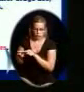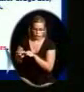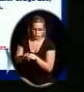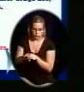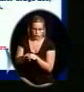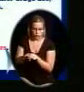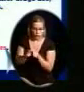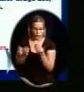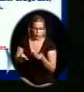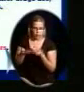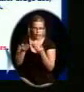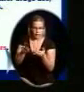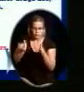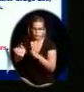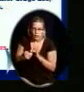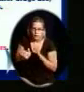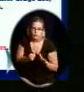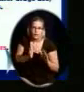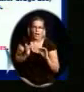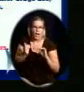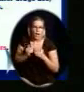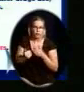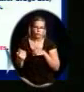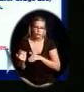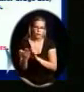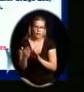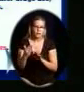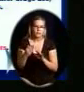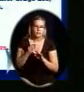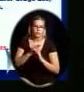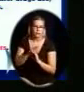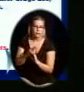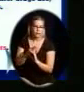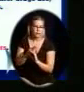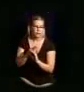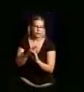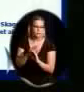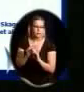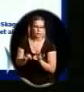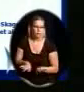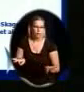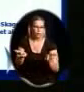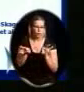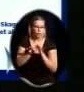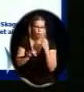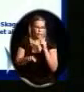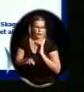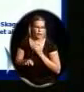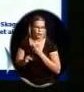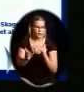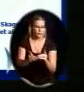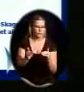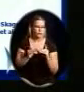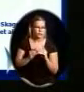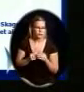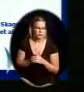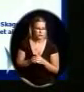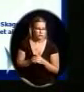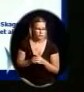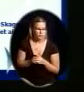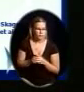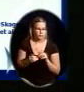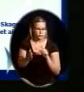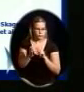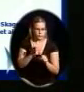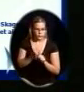strategies, research-based strategies, on how to address the risk and protective factors that are important to our district. So the